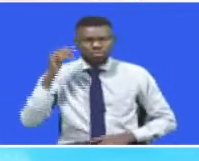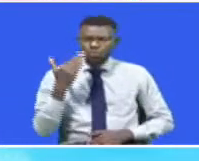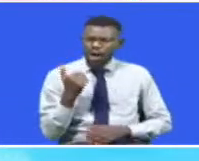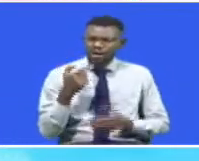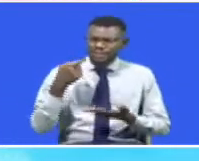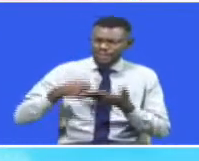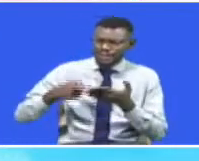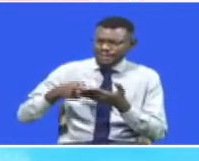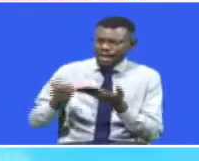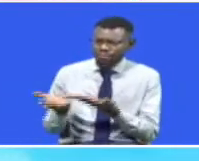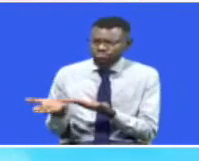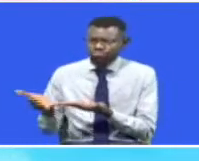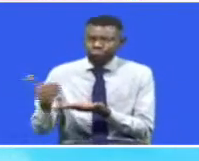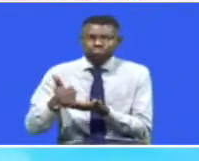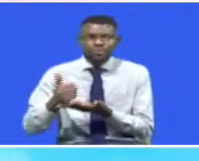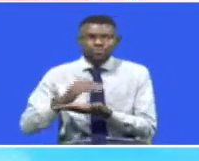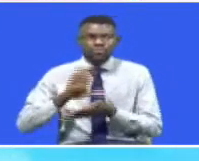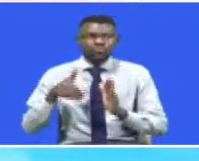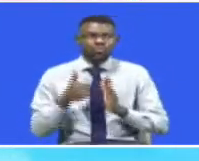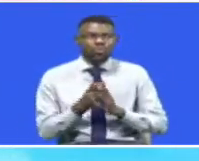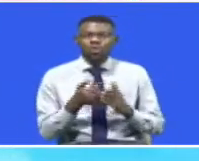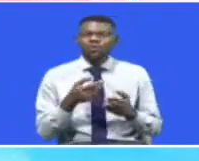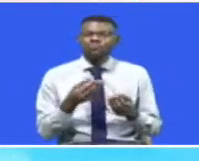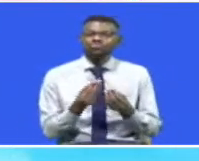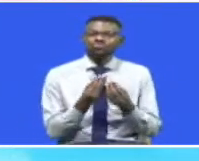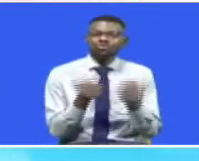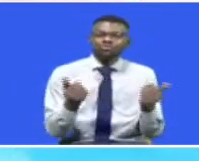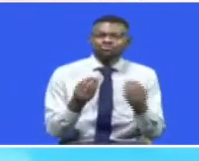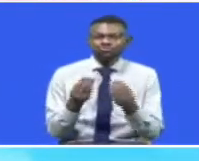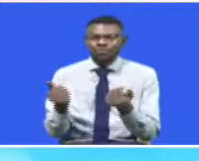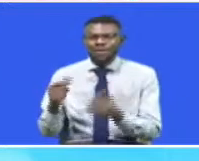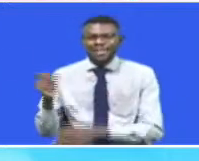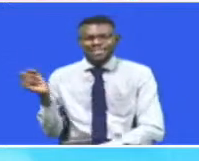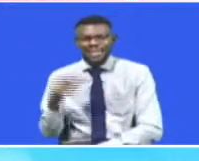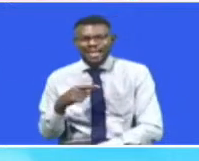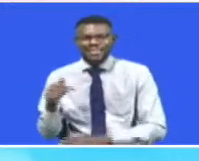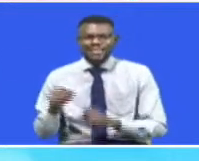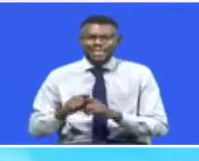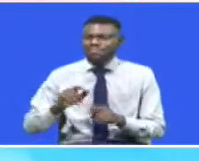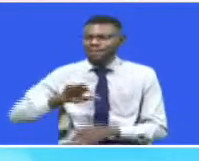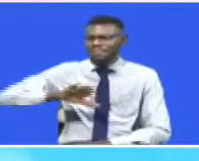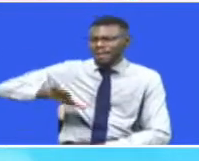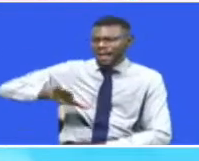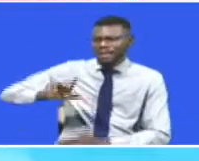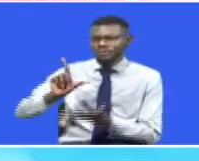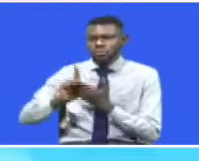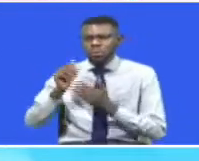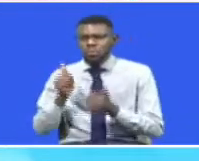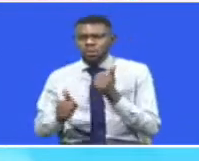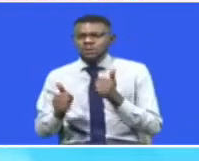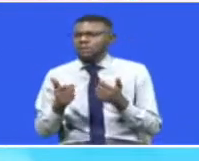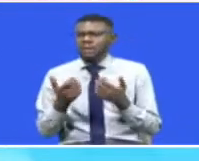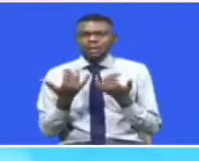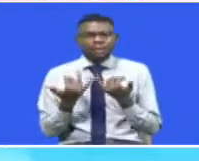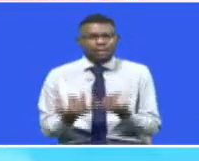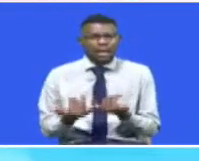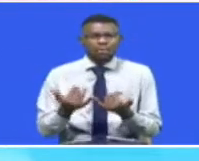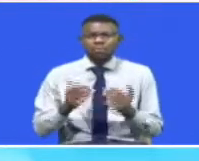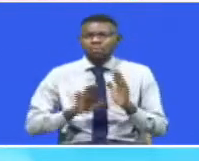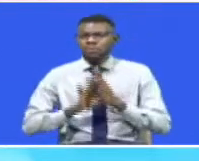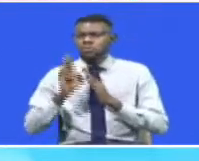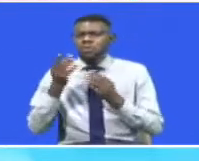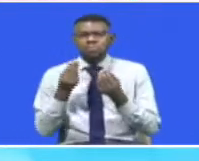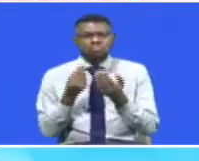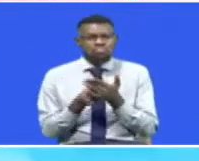taxes is always channeled to paying wages and, of course, repaying the country's huge debt with little or nothing to go on development,